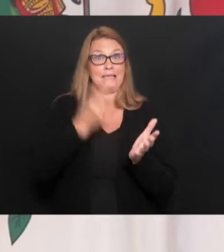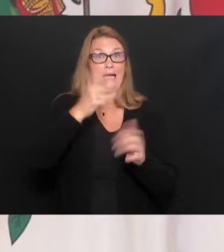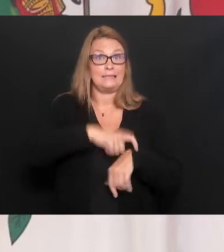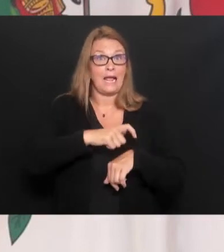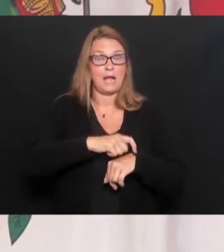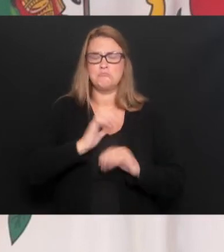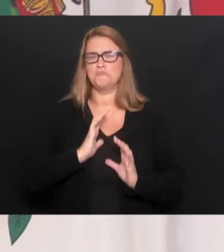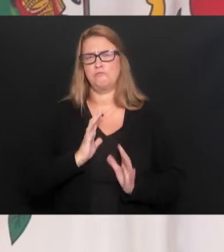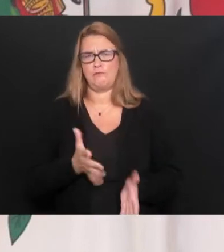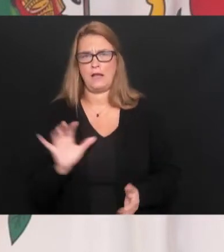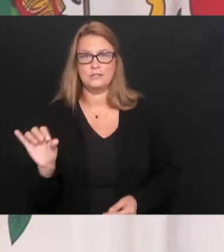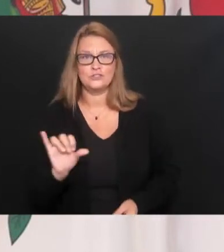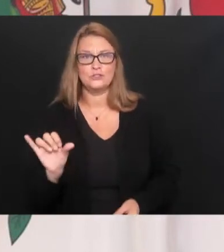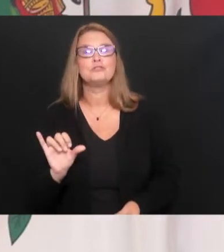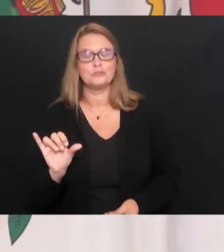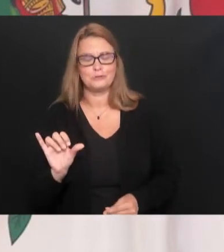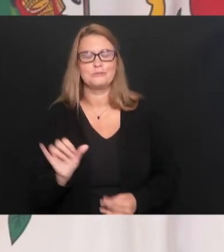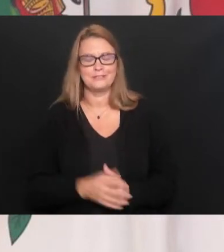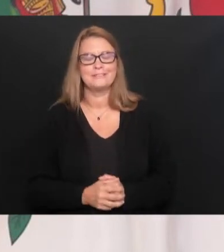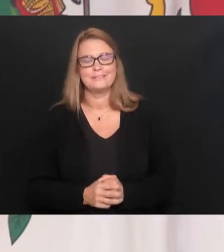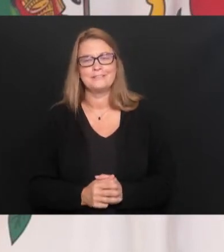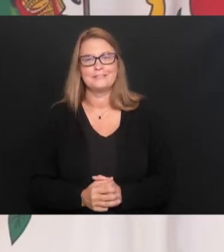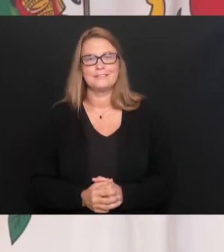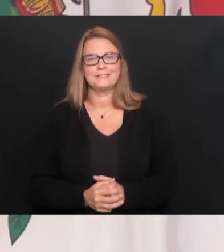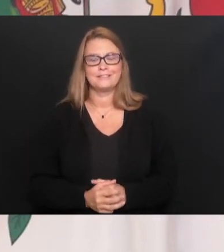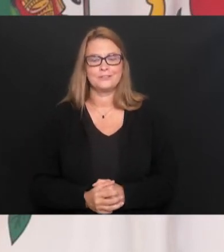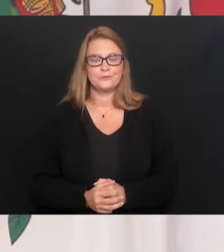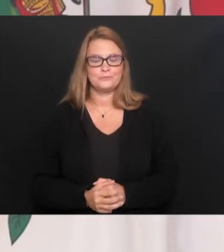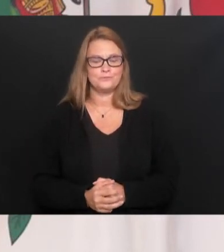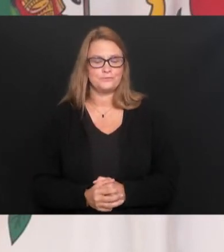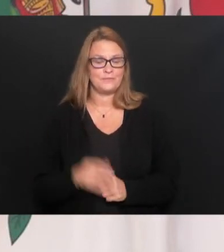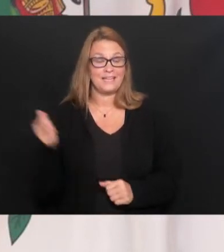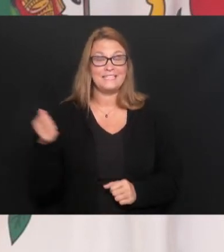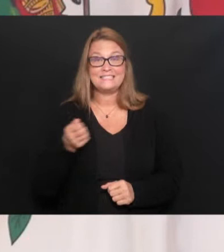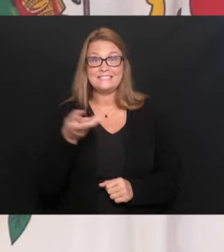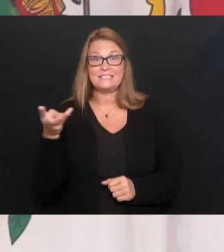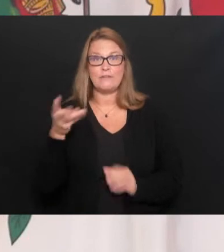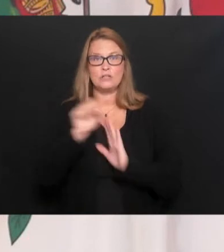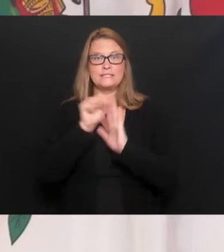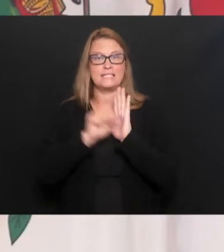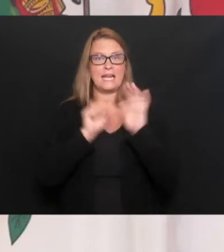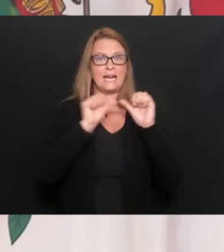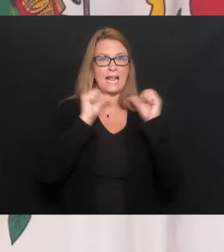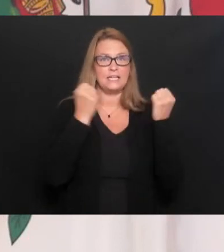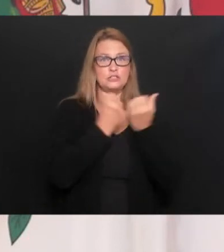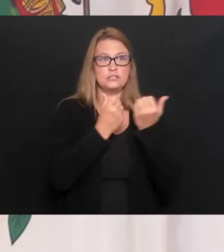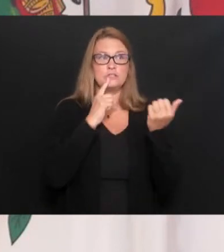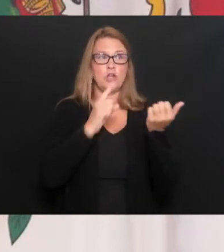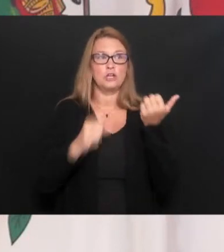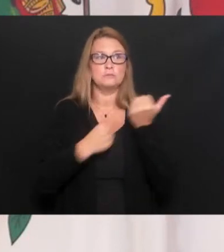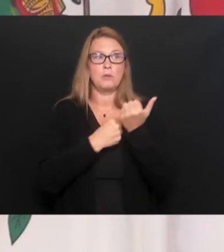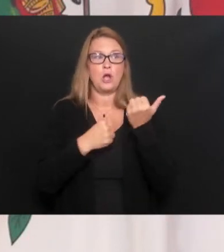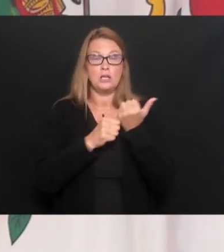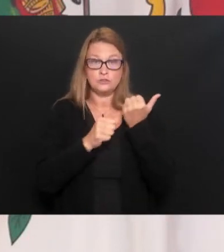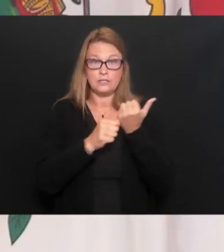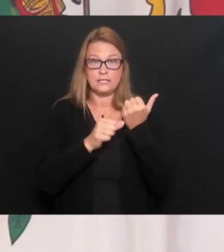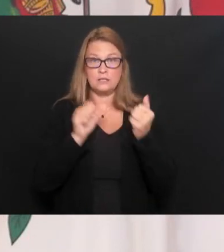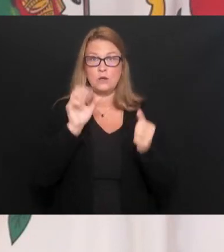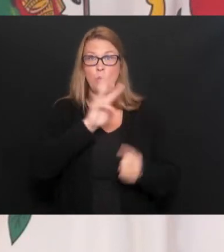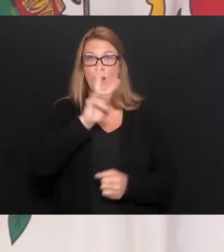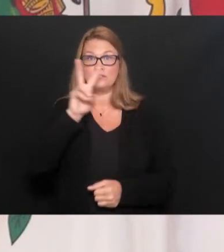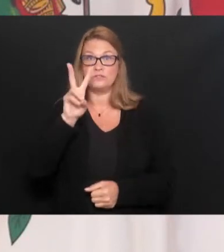that would be wonderful and everything. You know, several of our state agencies are sponsoring this event, including West